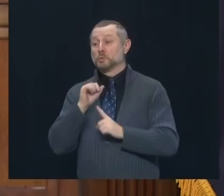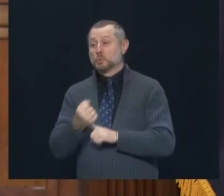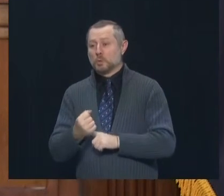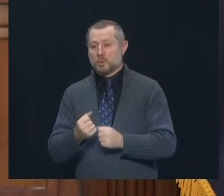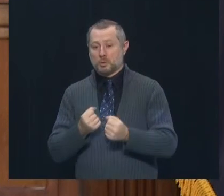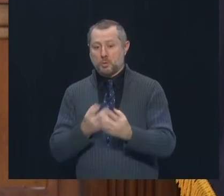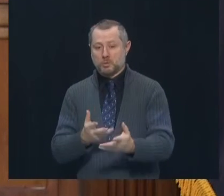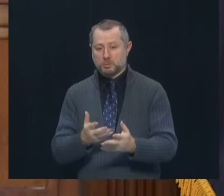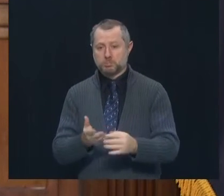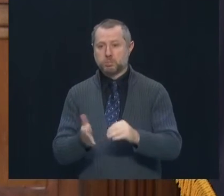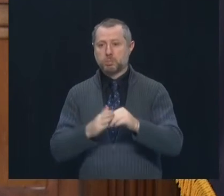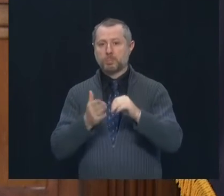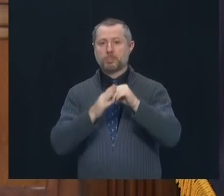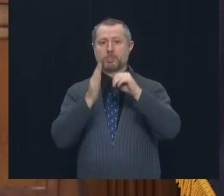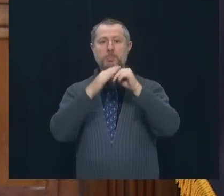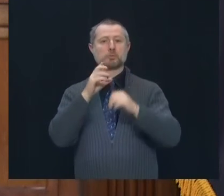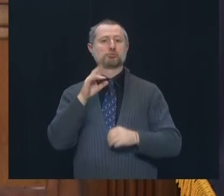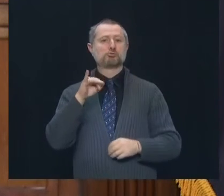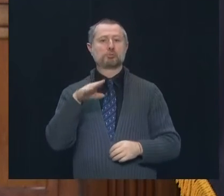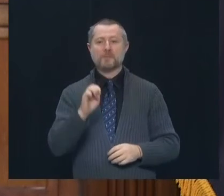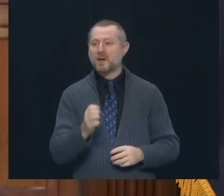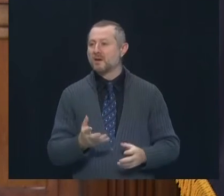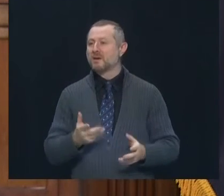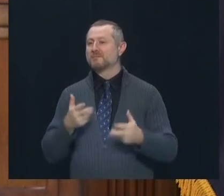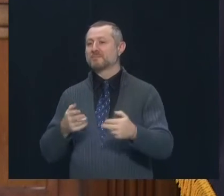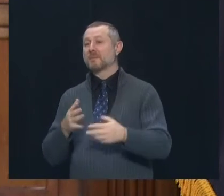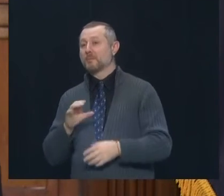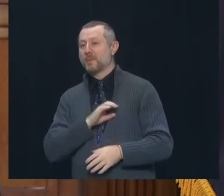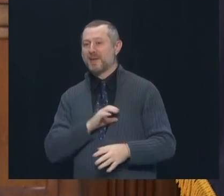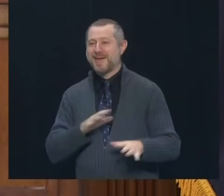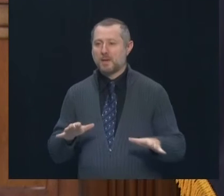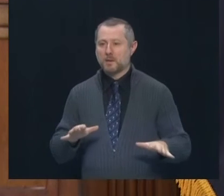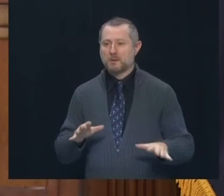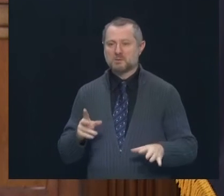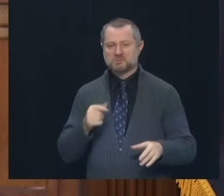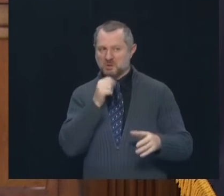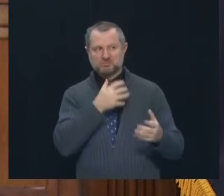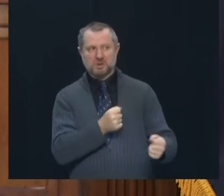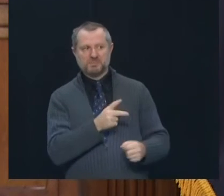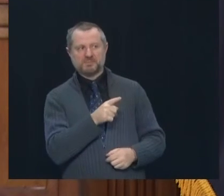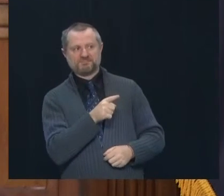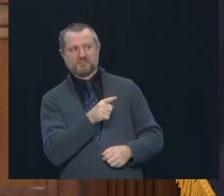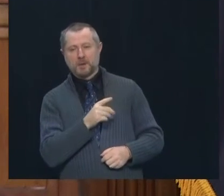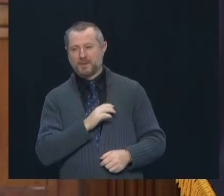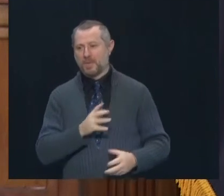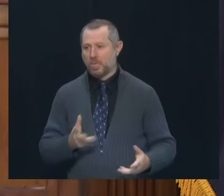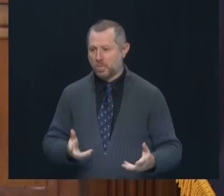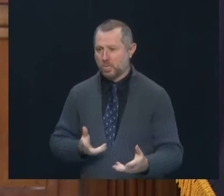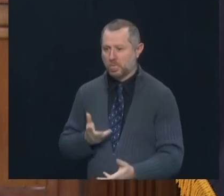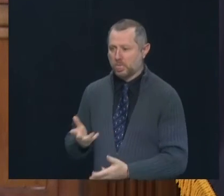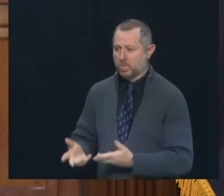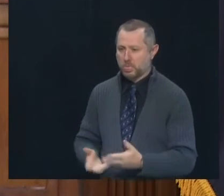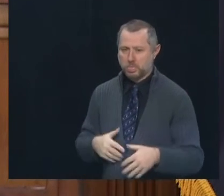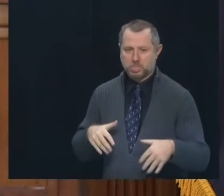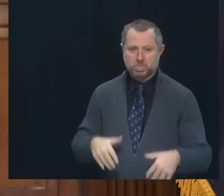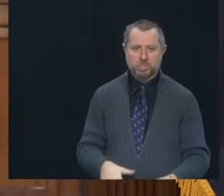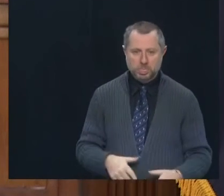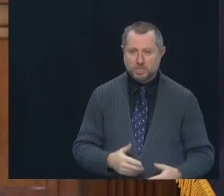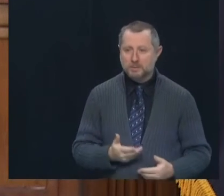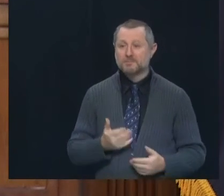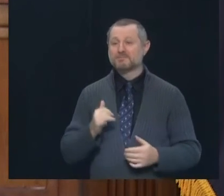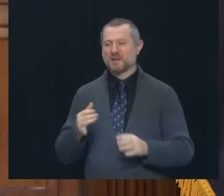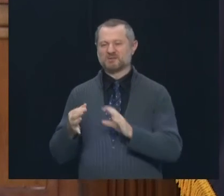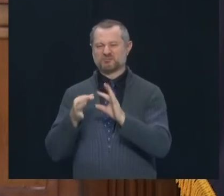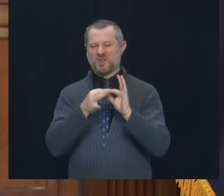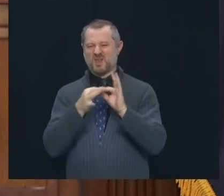Police are more circumspect. Community is more circumspect about the police. And the